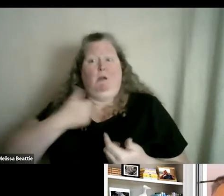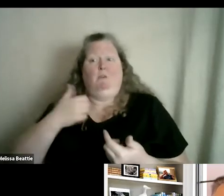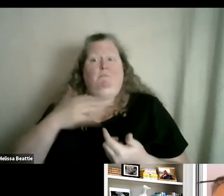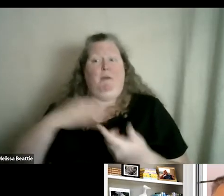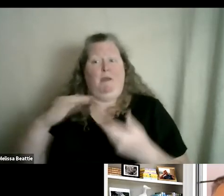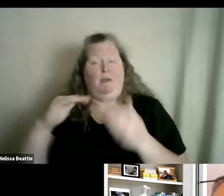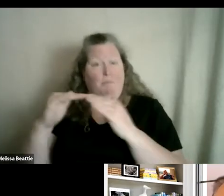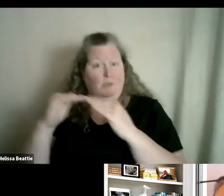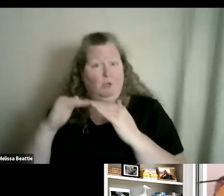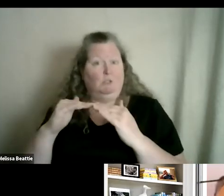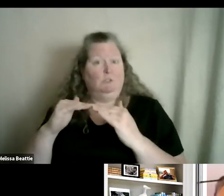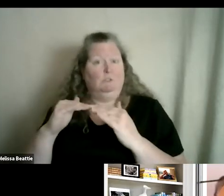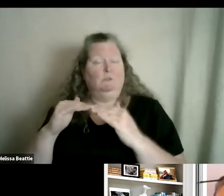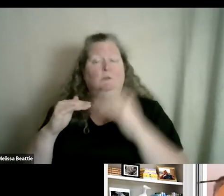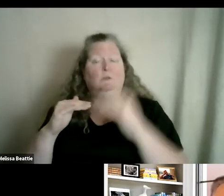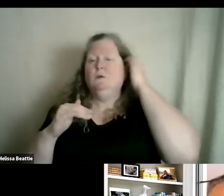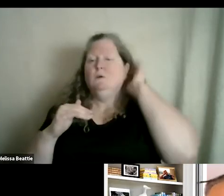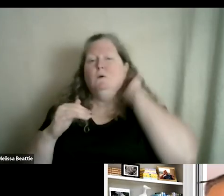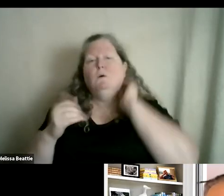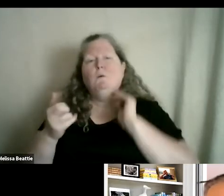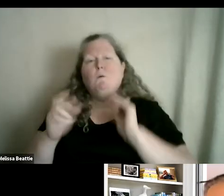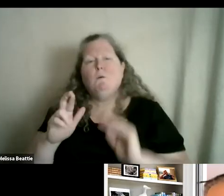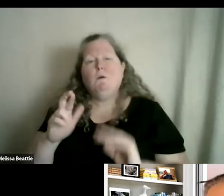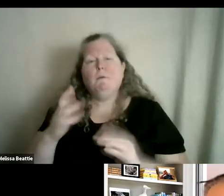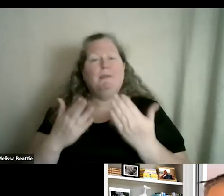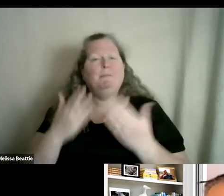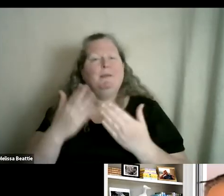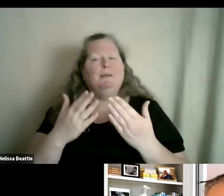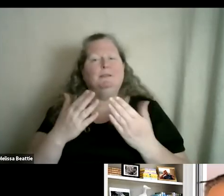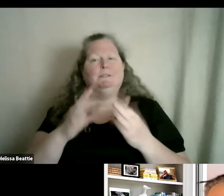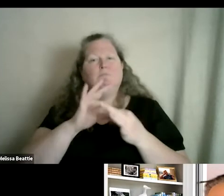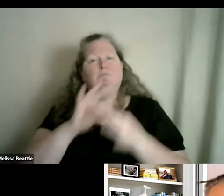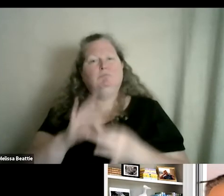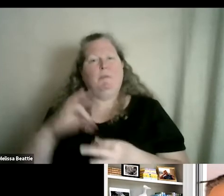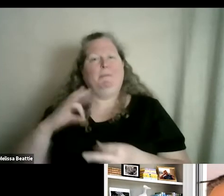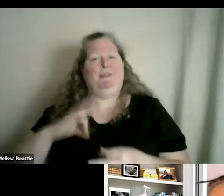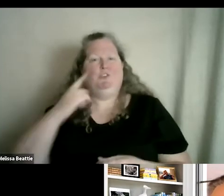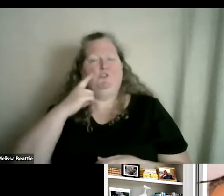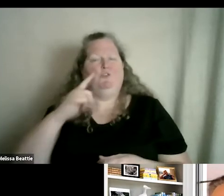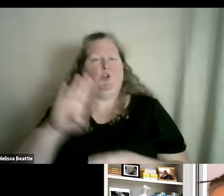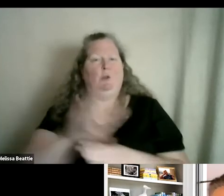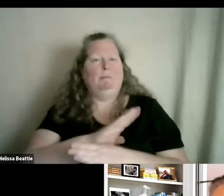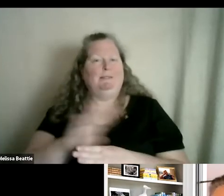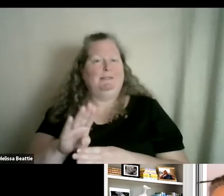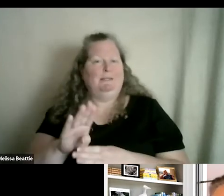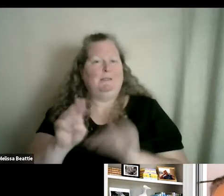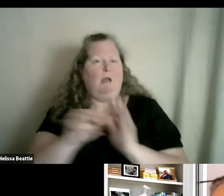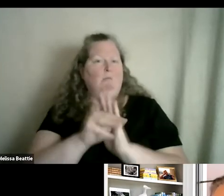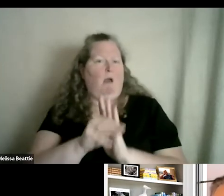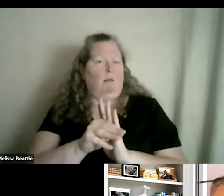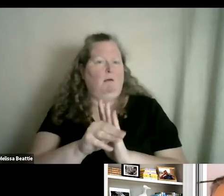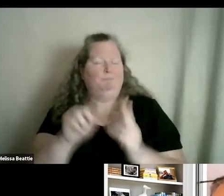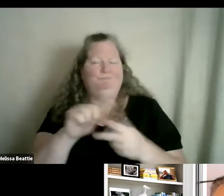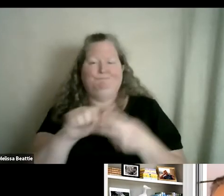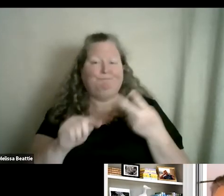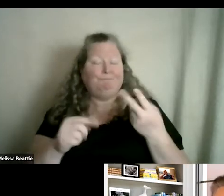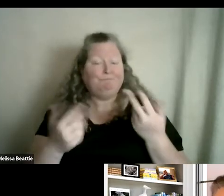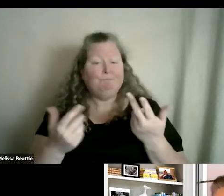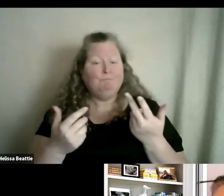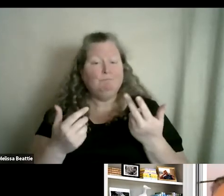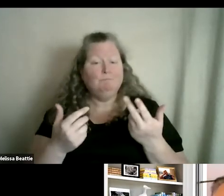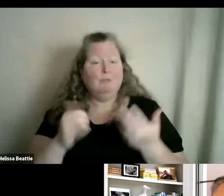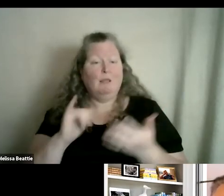large, or they may be beneficial to your business model. Right. And that's when we get